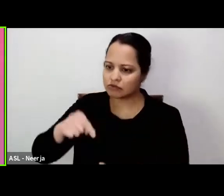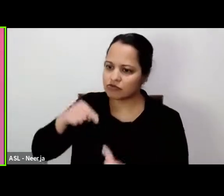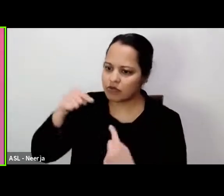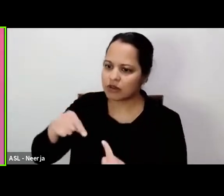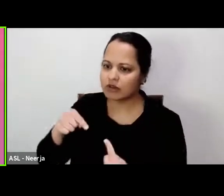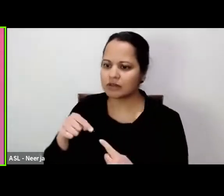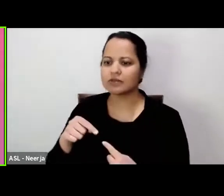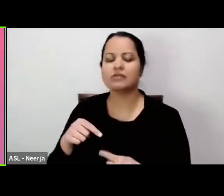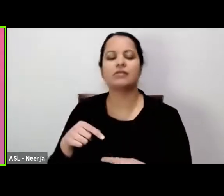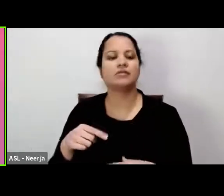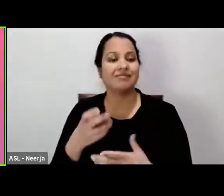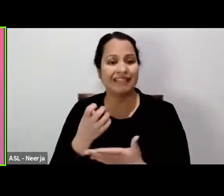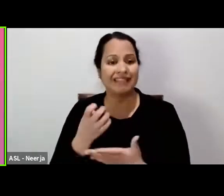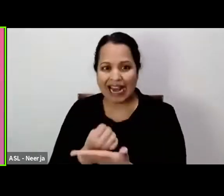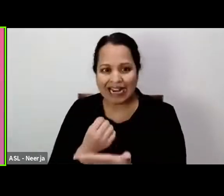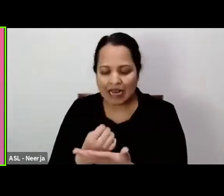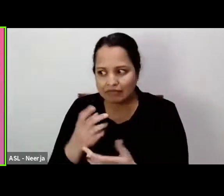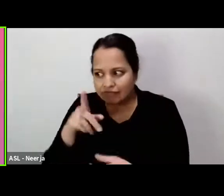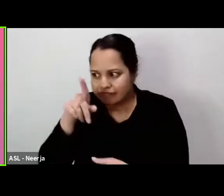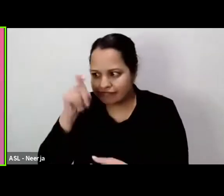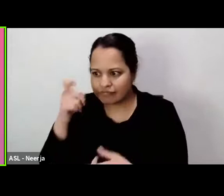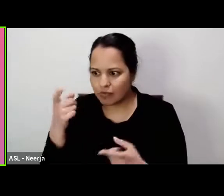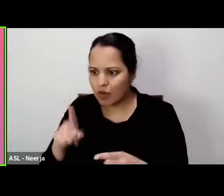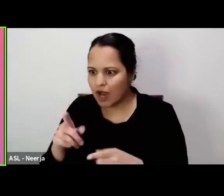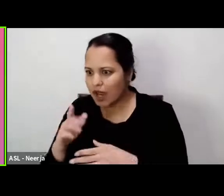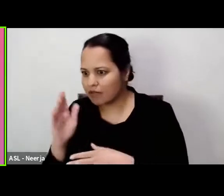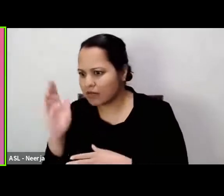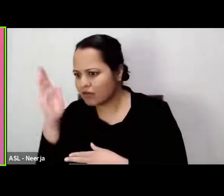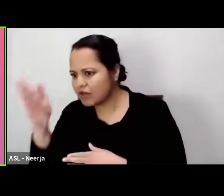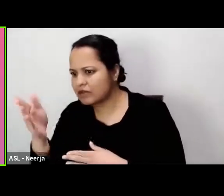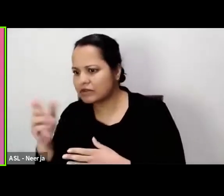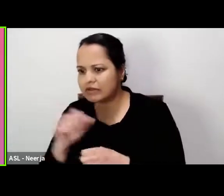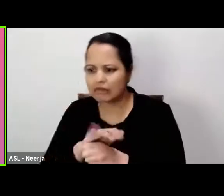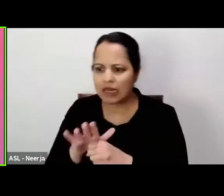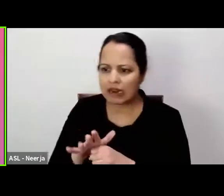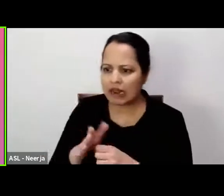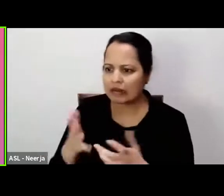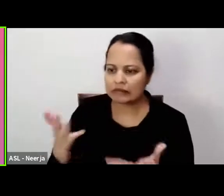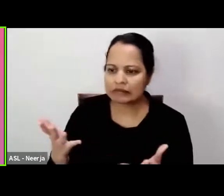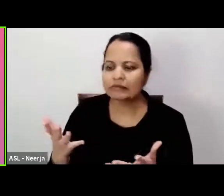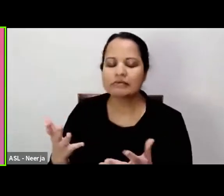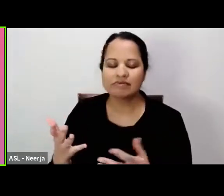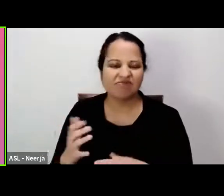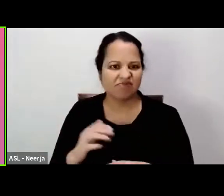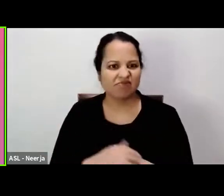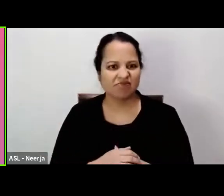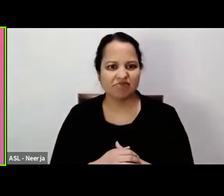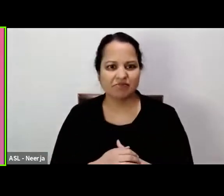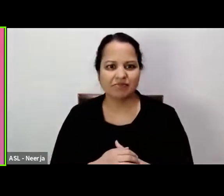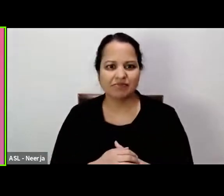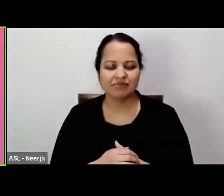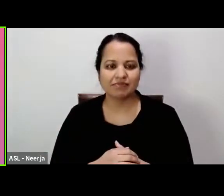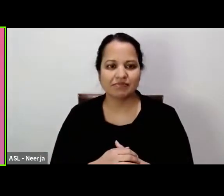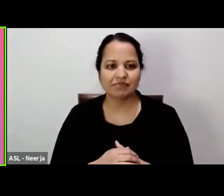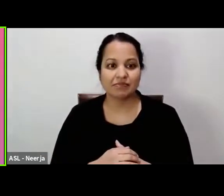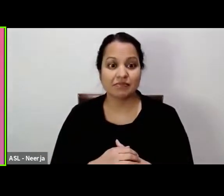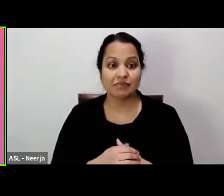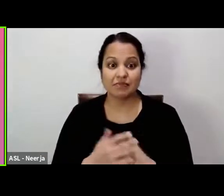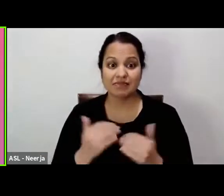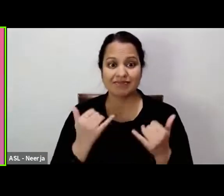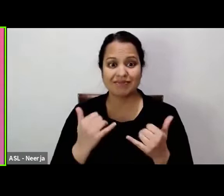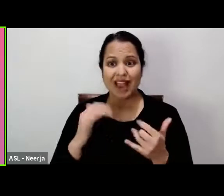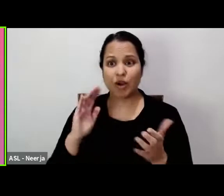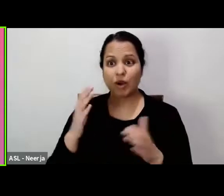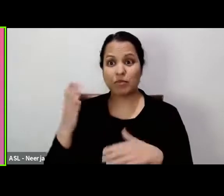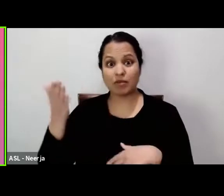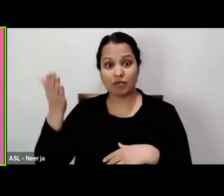the economic uncertainty that the pandemic has created. Now more than ever, we need